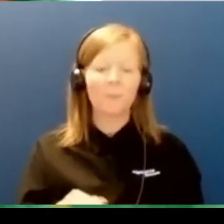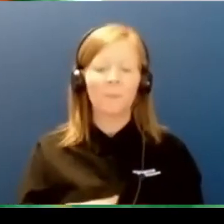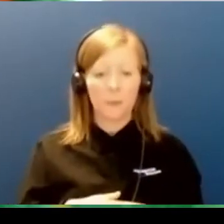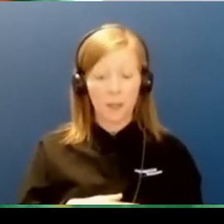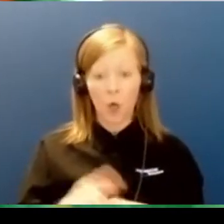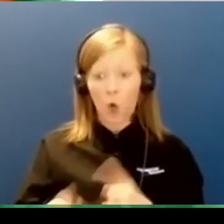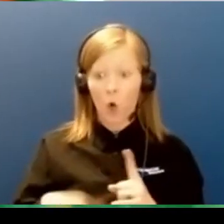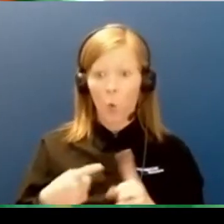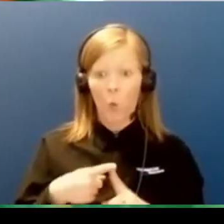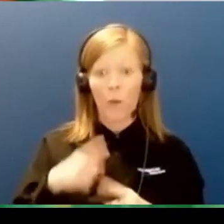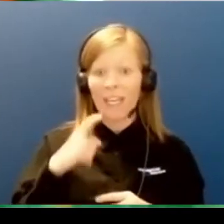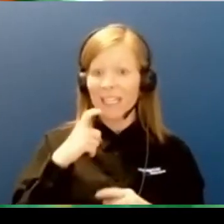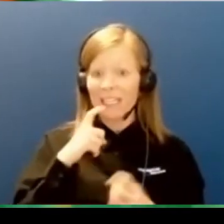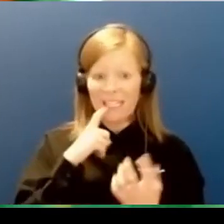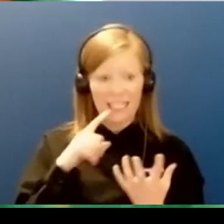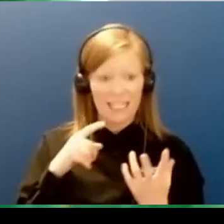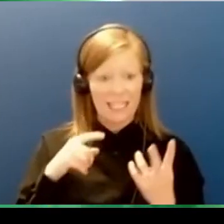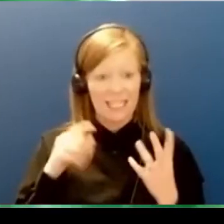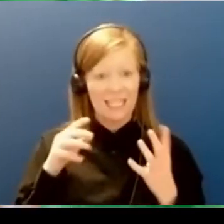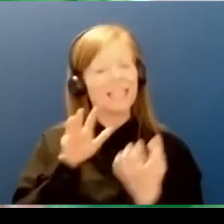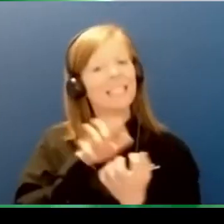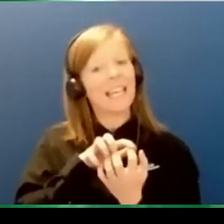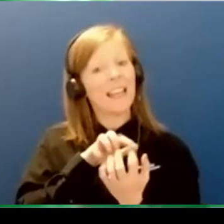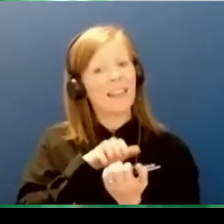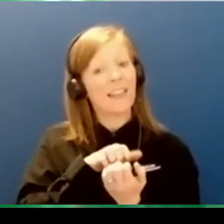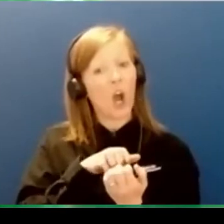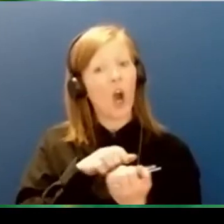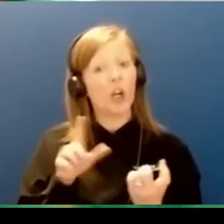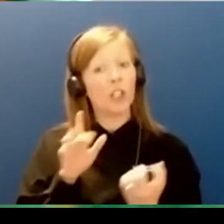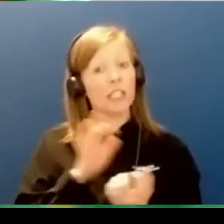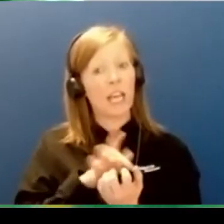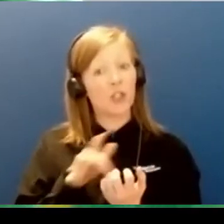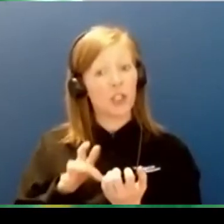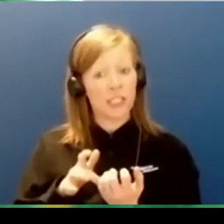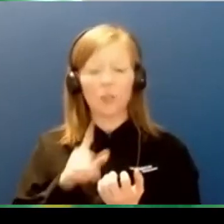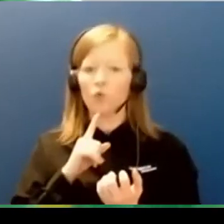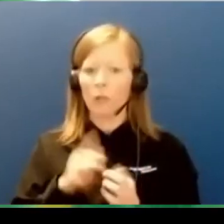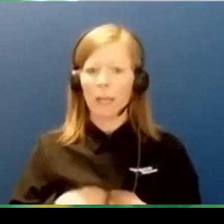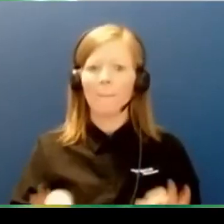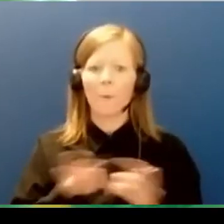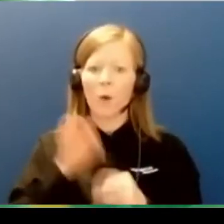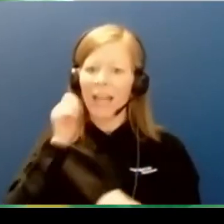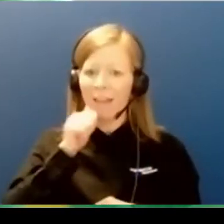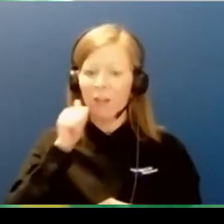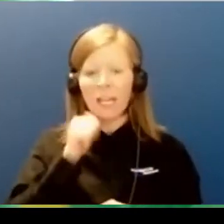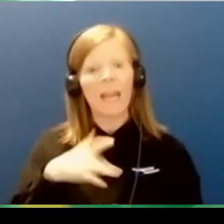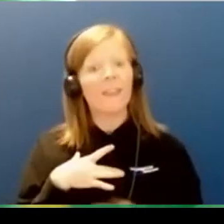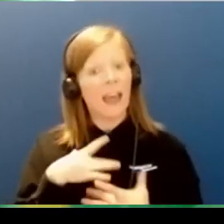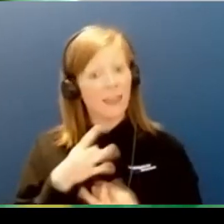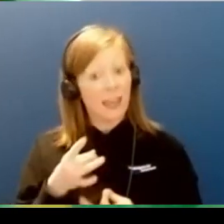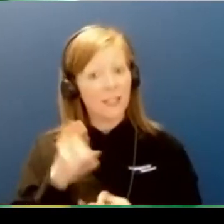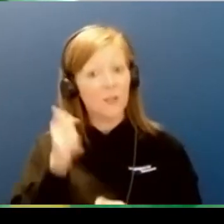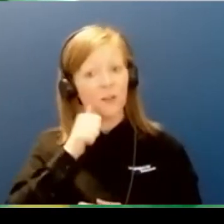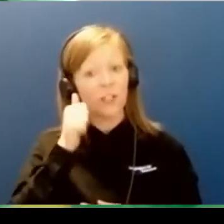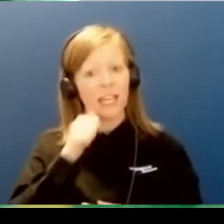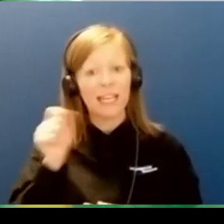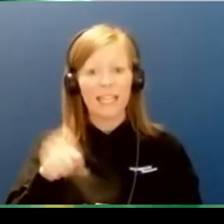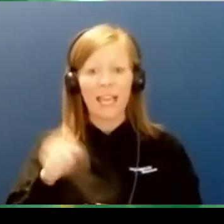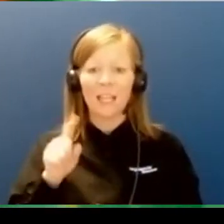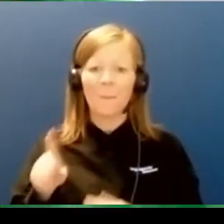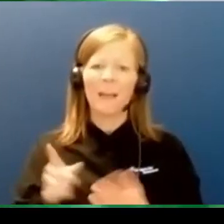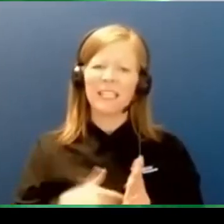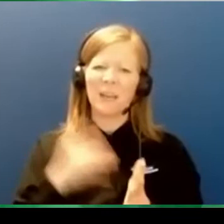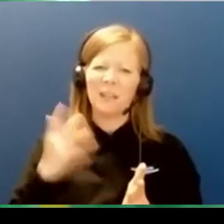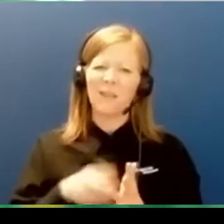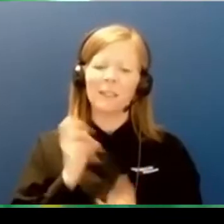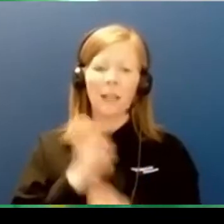touching, that it's really imperative that you floss every day. And again, kids like to do it themselves, but they can floss a little tough, so it's